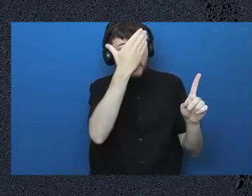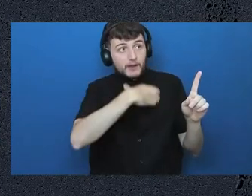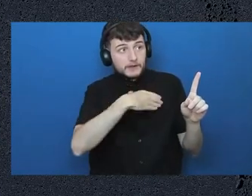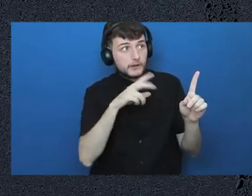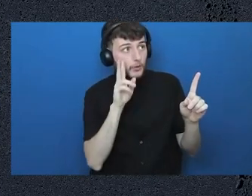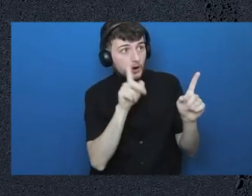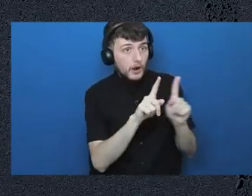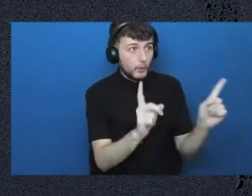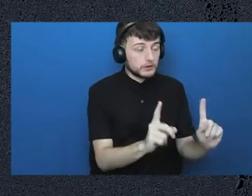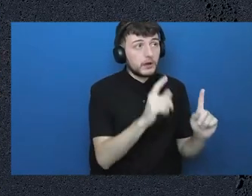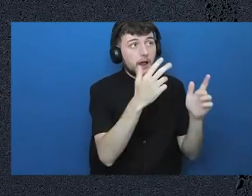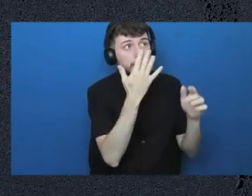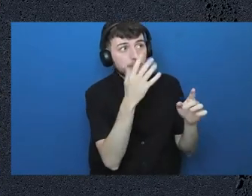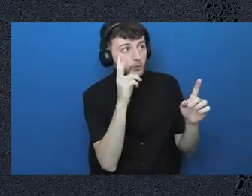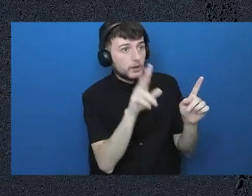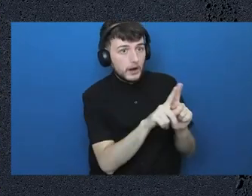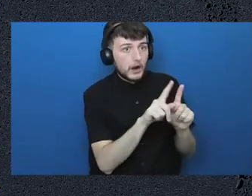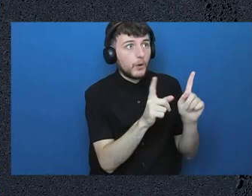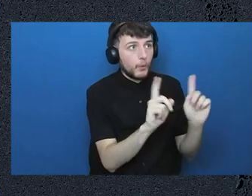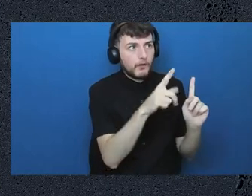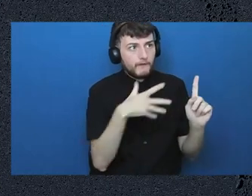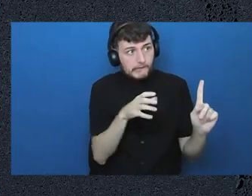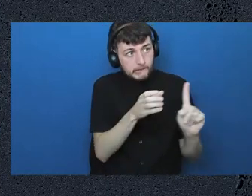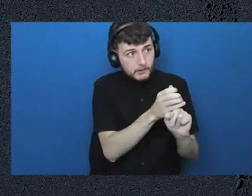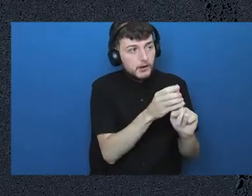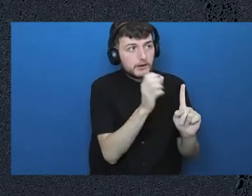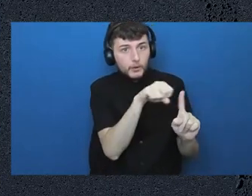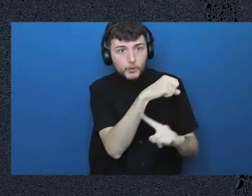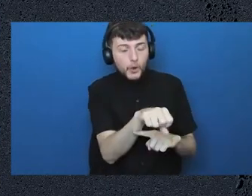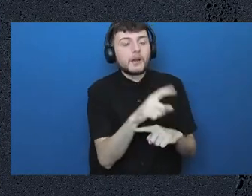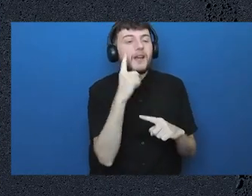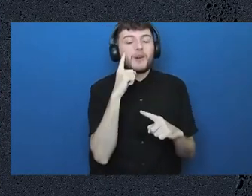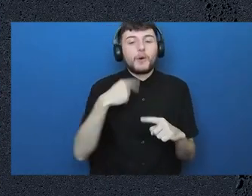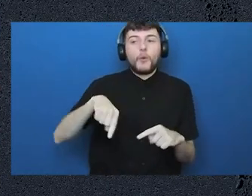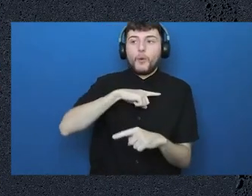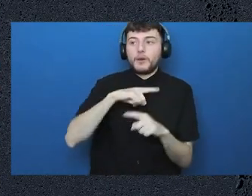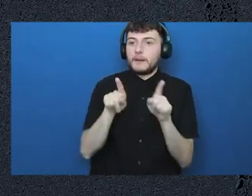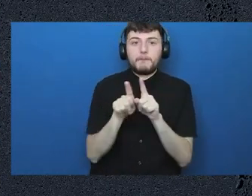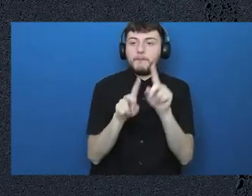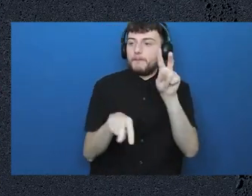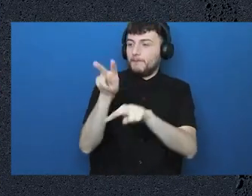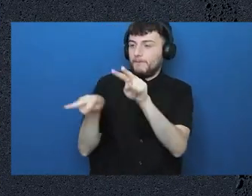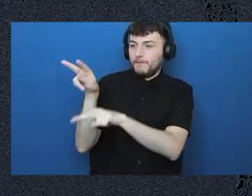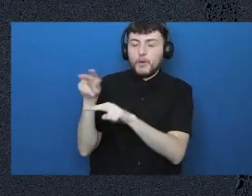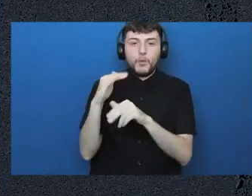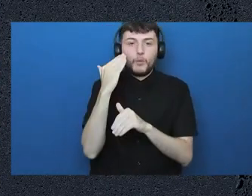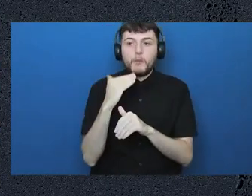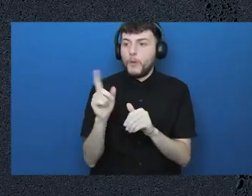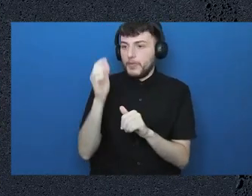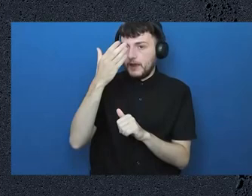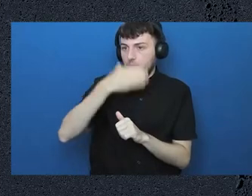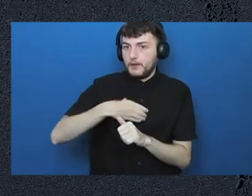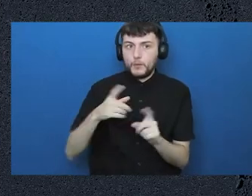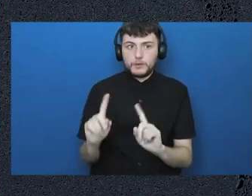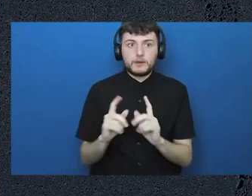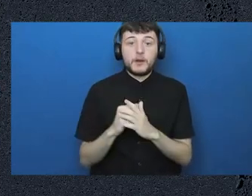linked. And we just judge women on what they look like. And hence, I think we're all wearing black I wear black partly because it means that I'm not